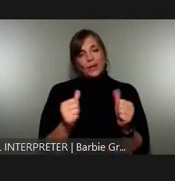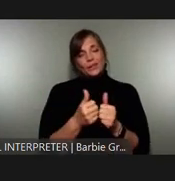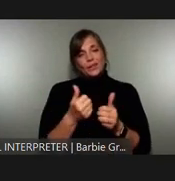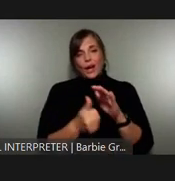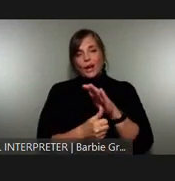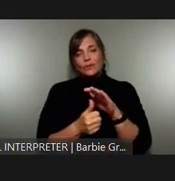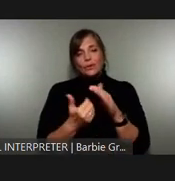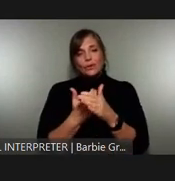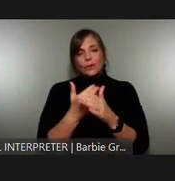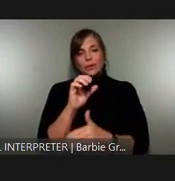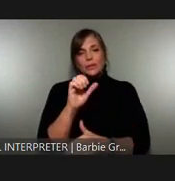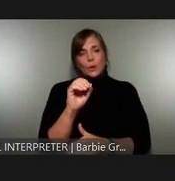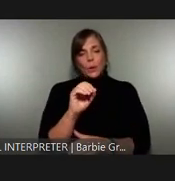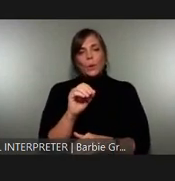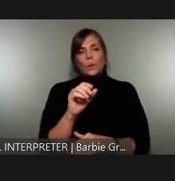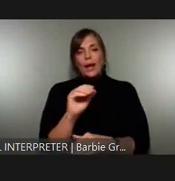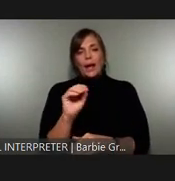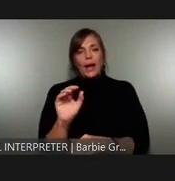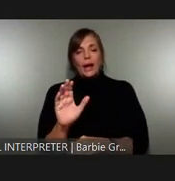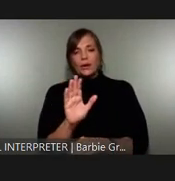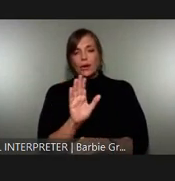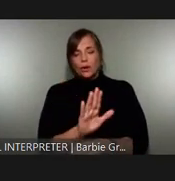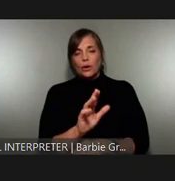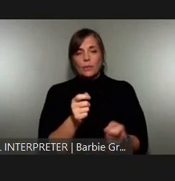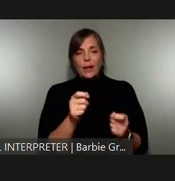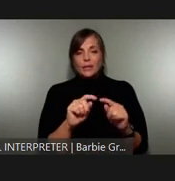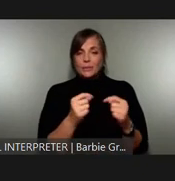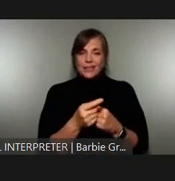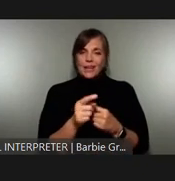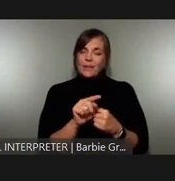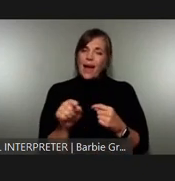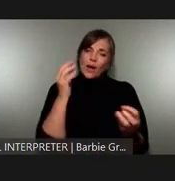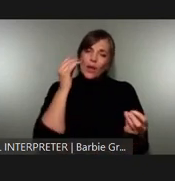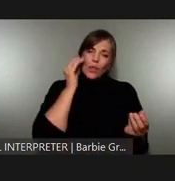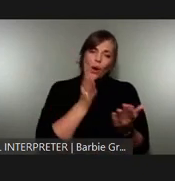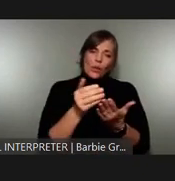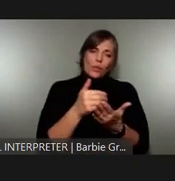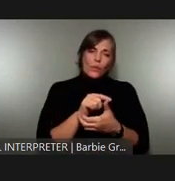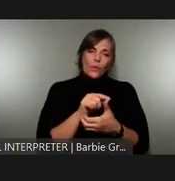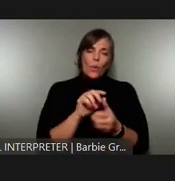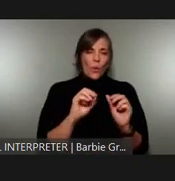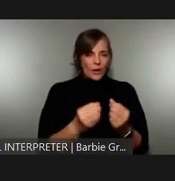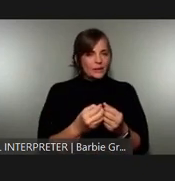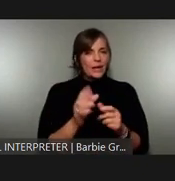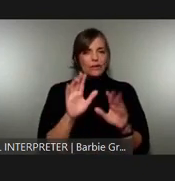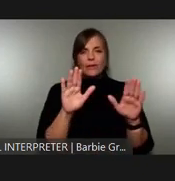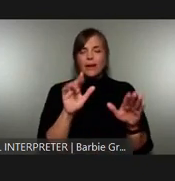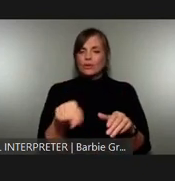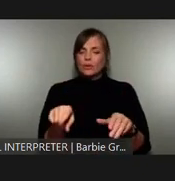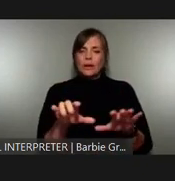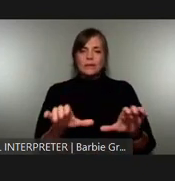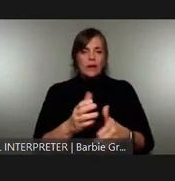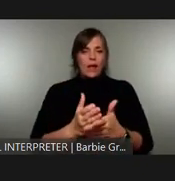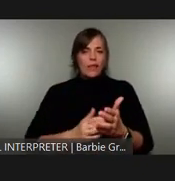the leadership of your new CEO and her management team, has thought through organizational excellence. You've